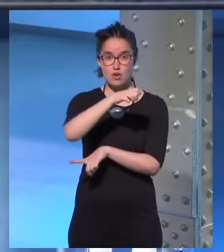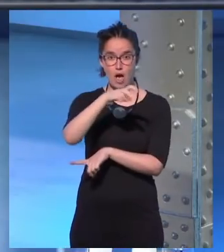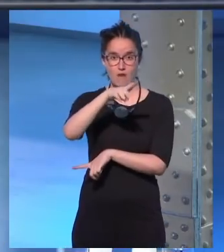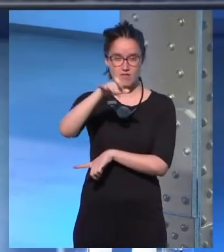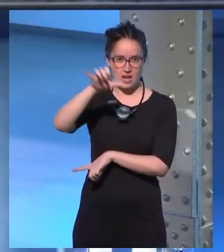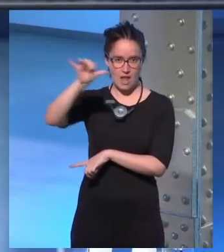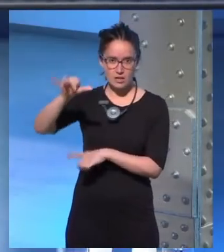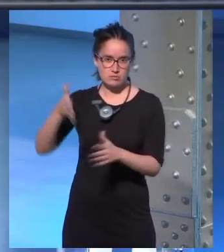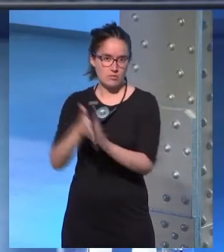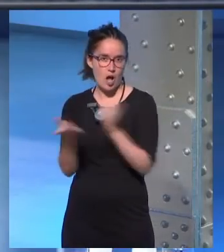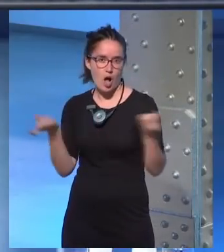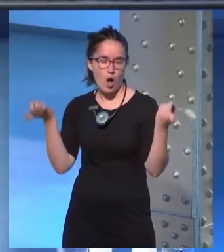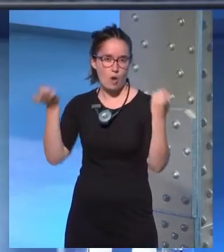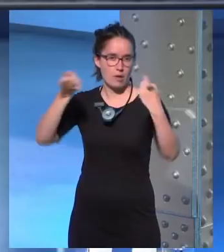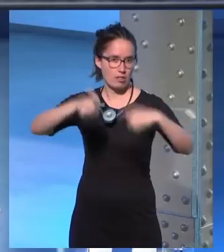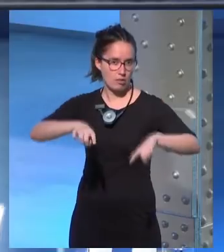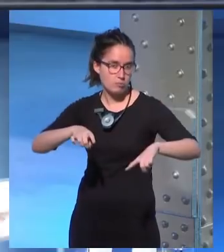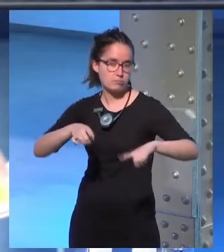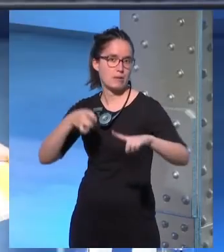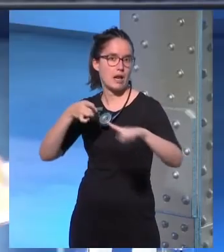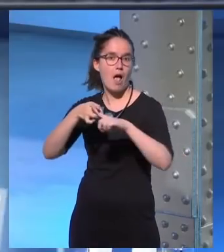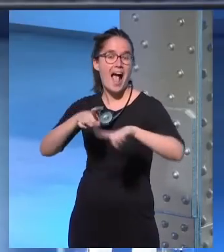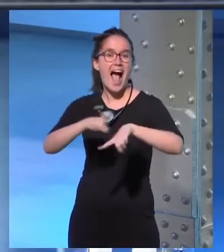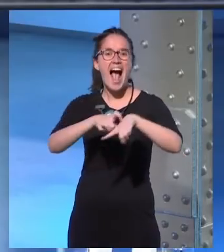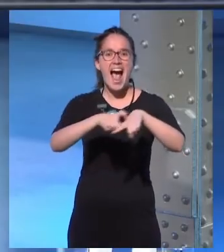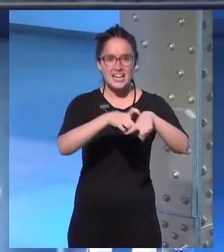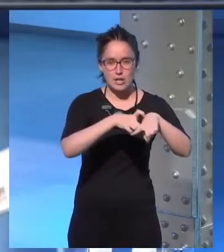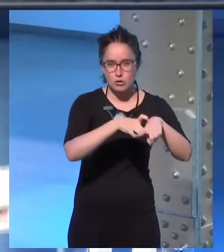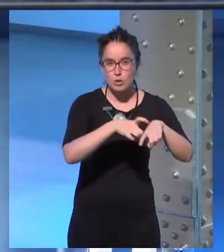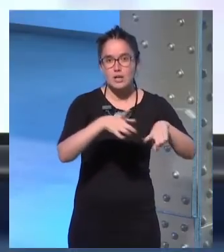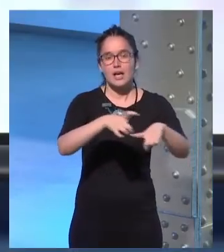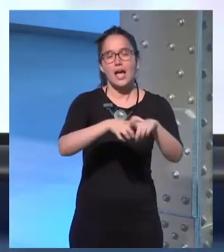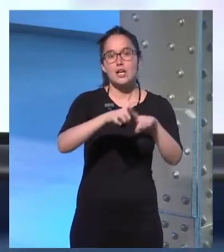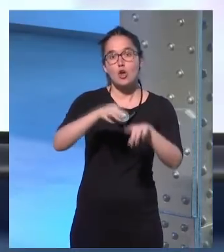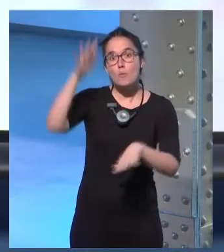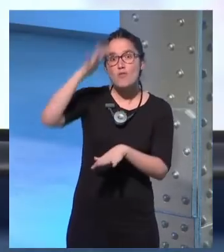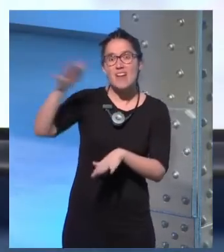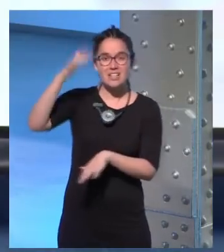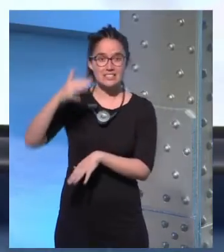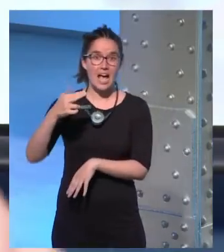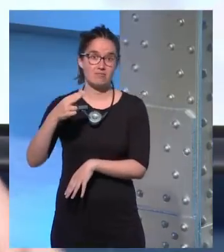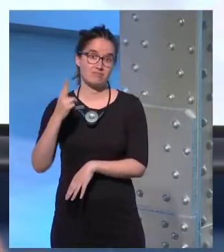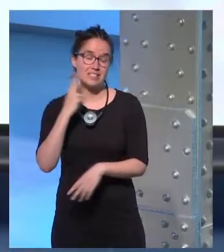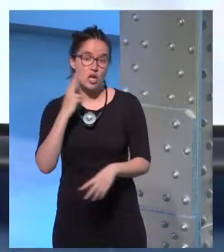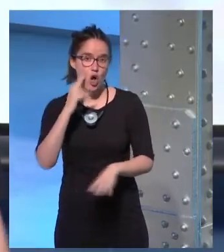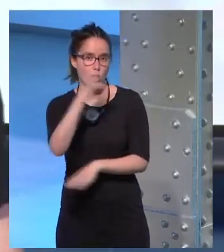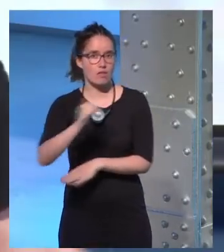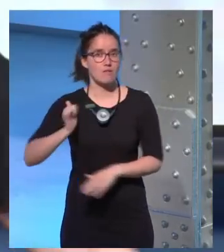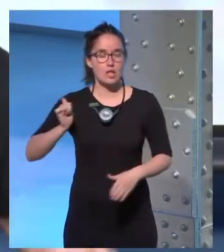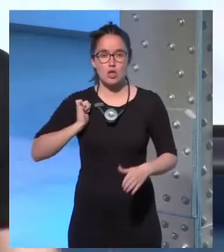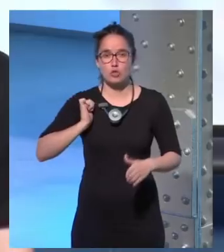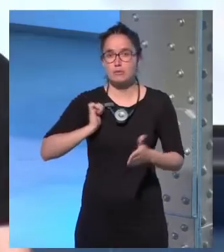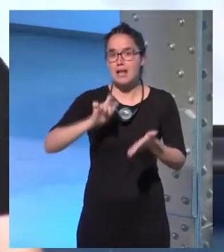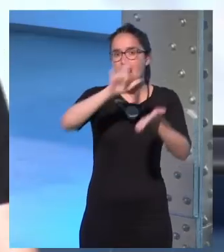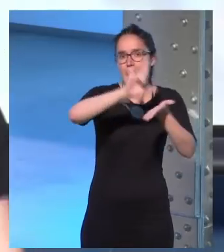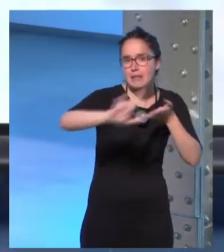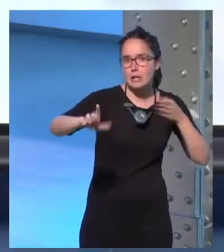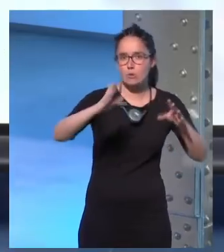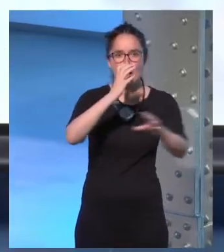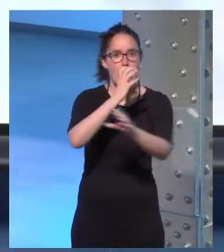year in Avilés, and that intends to be a gathering point for those the lovers of this